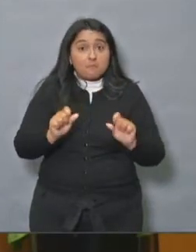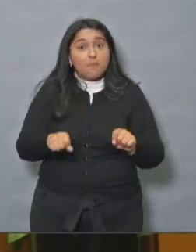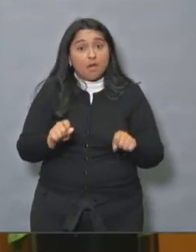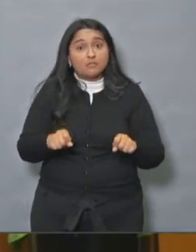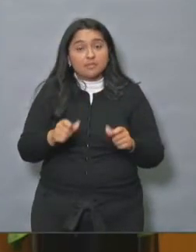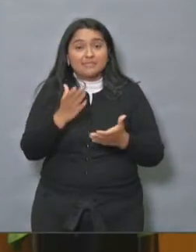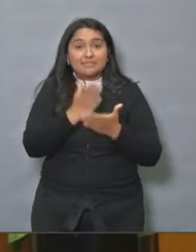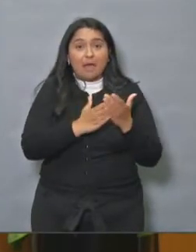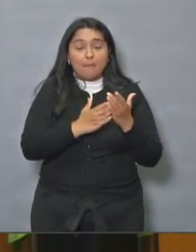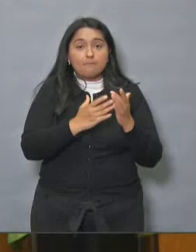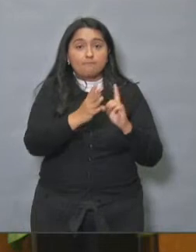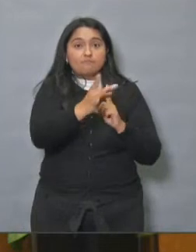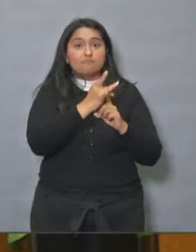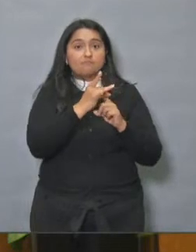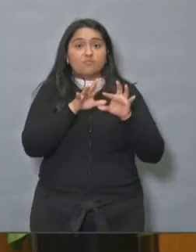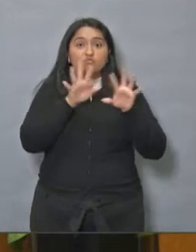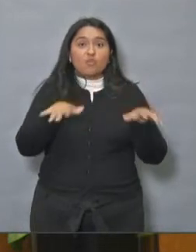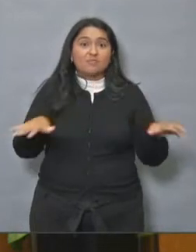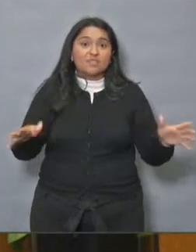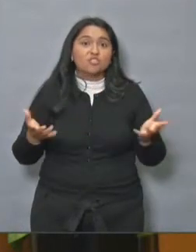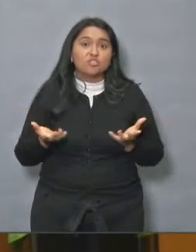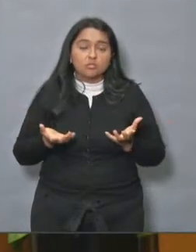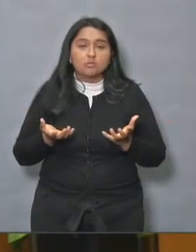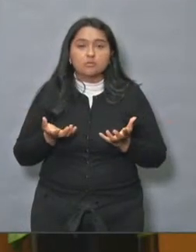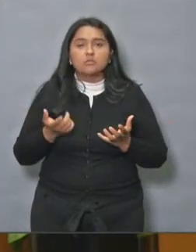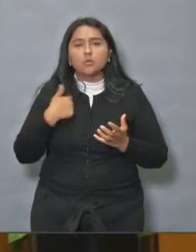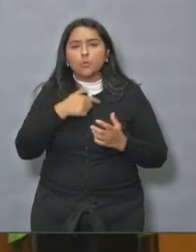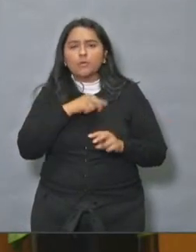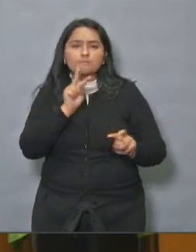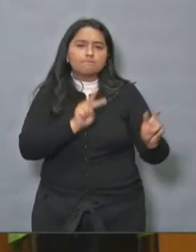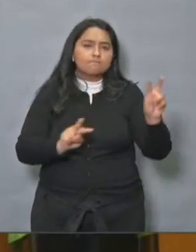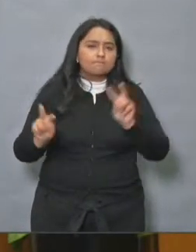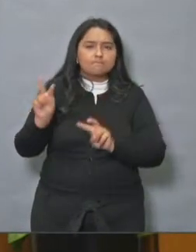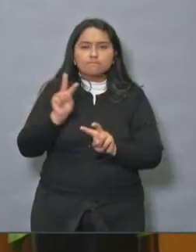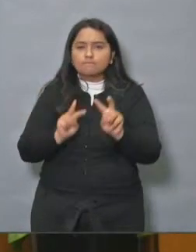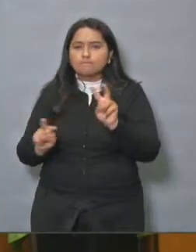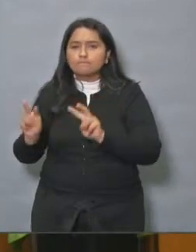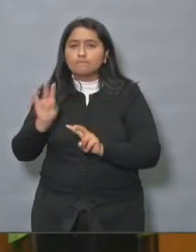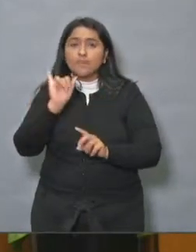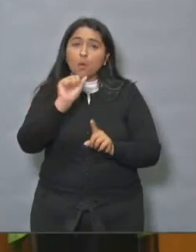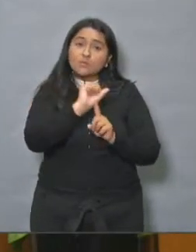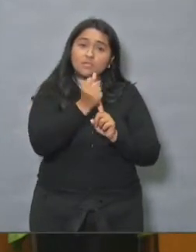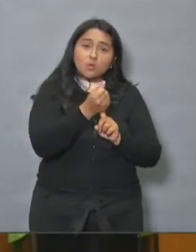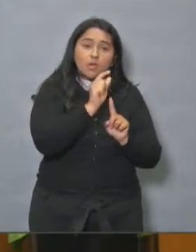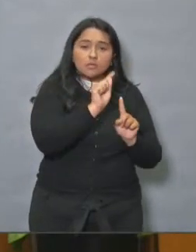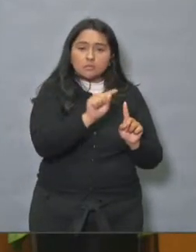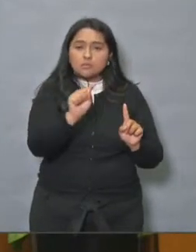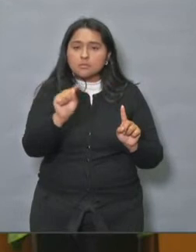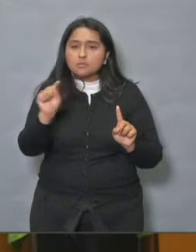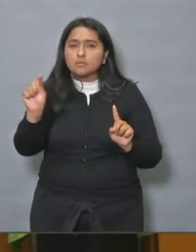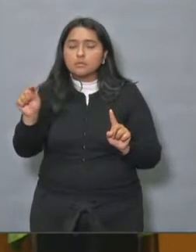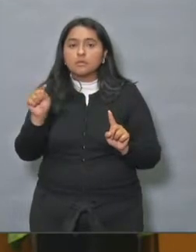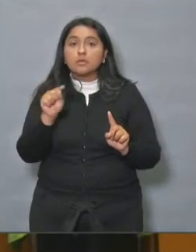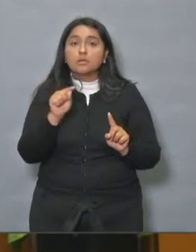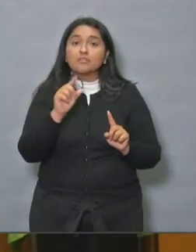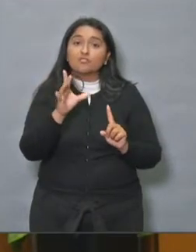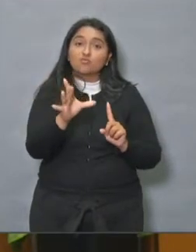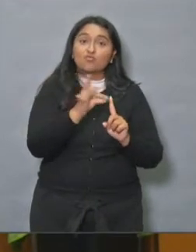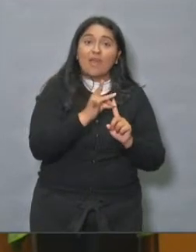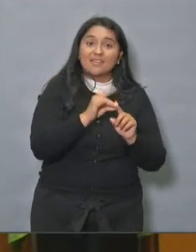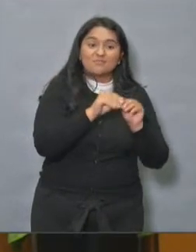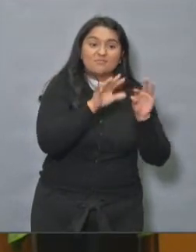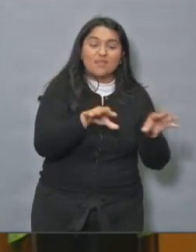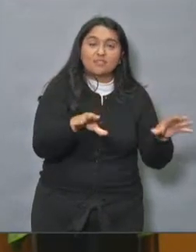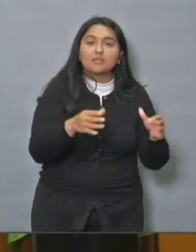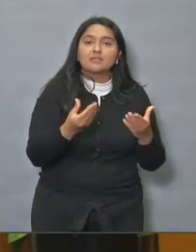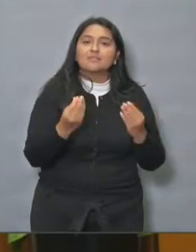to be some transmission. So we really can just look at these situations and say, these are situations where transmission is more likely, and then